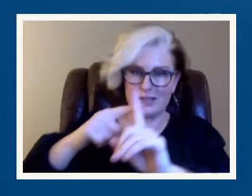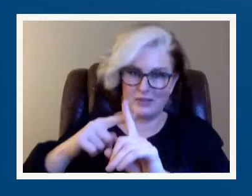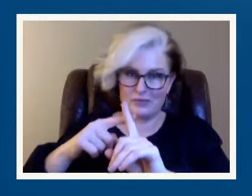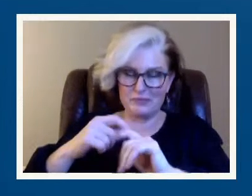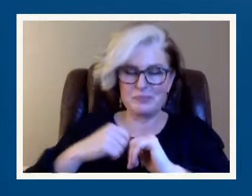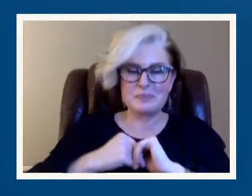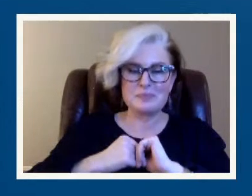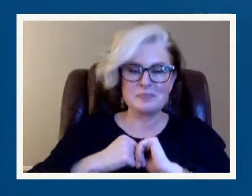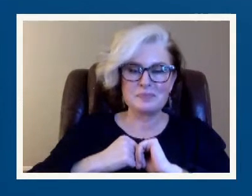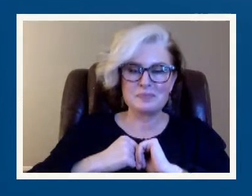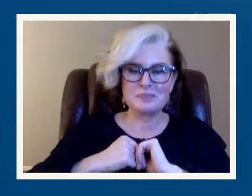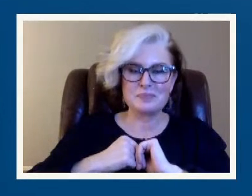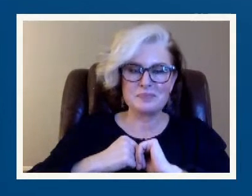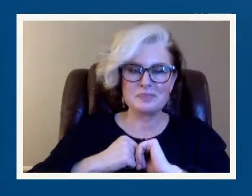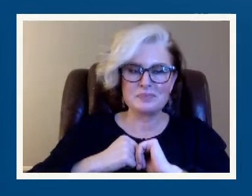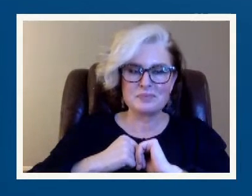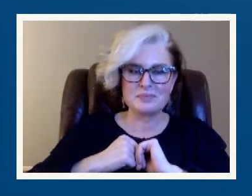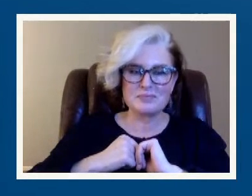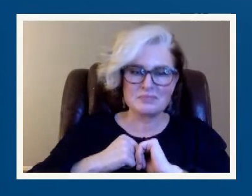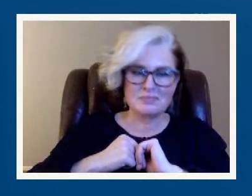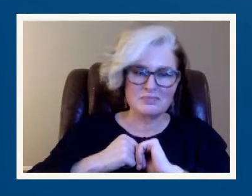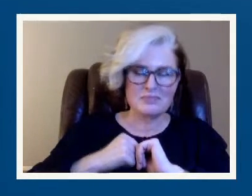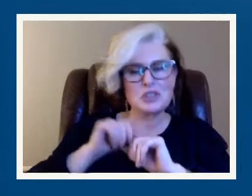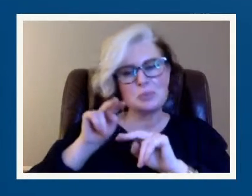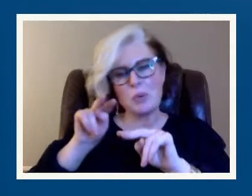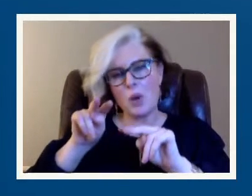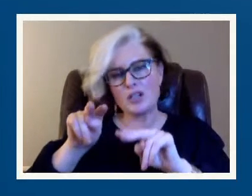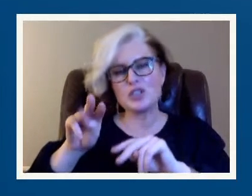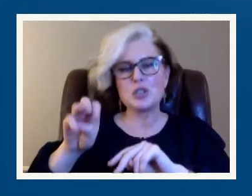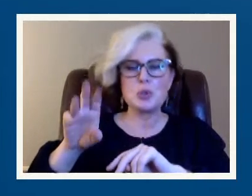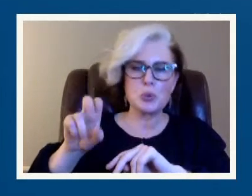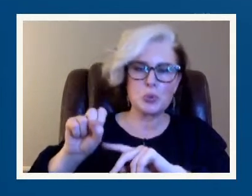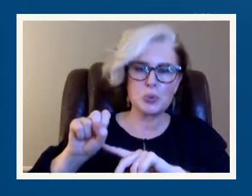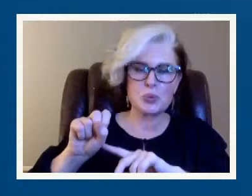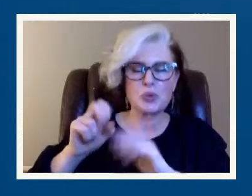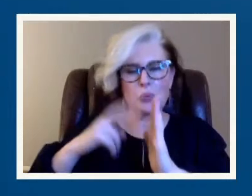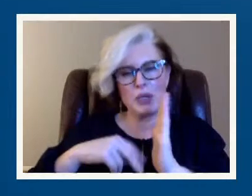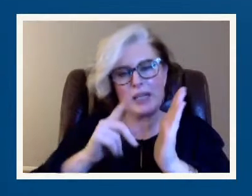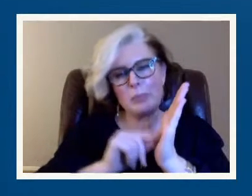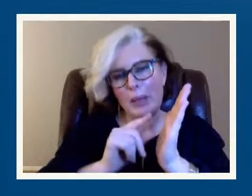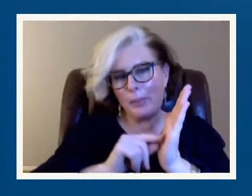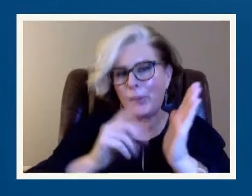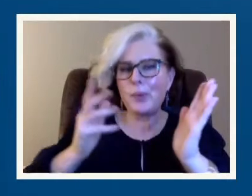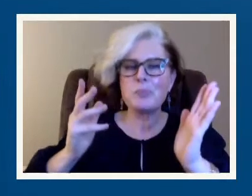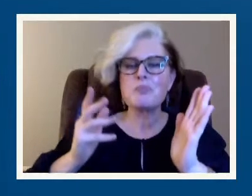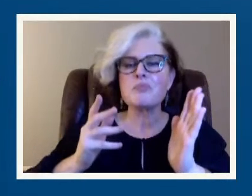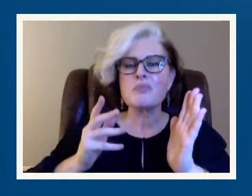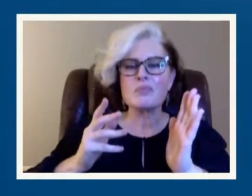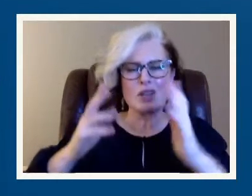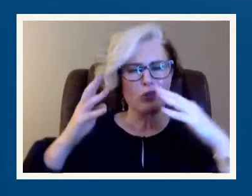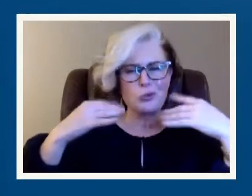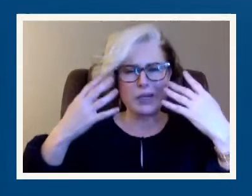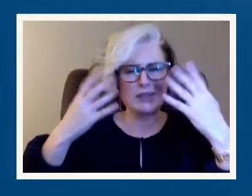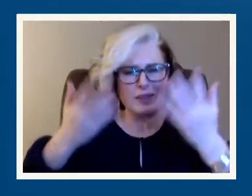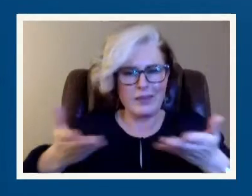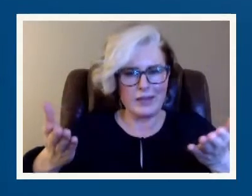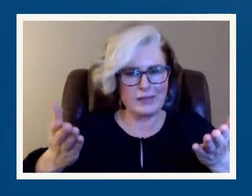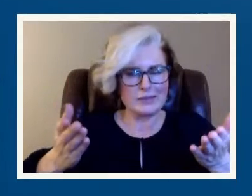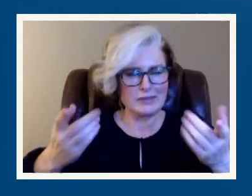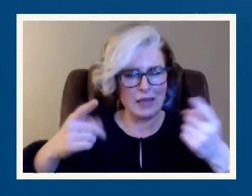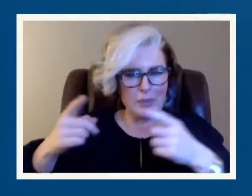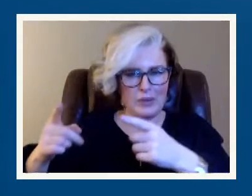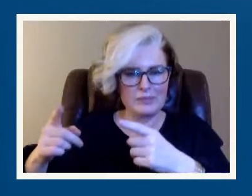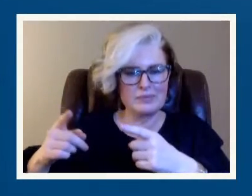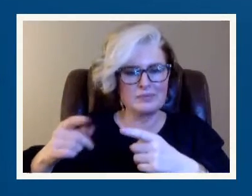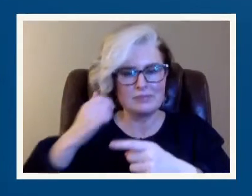And so if she's been watching the news or reading the papers and some crazy stuff is taking place, which is